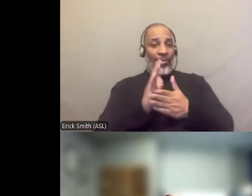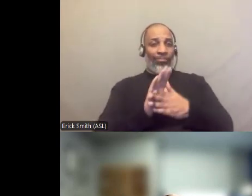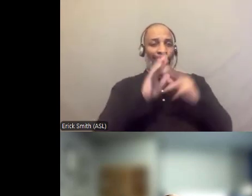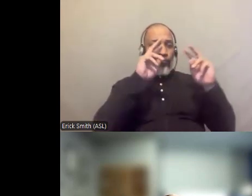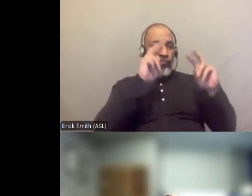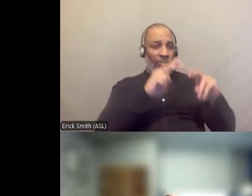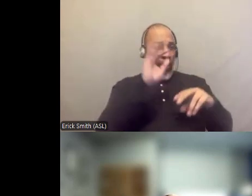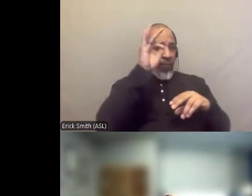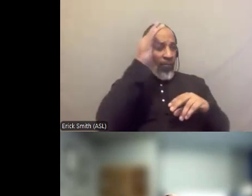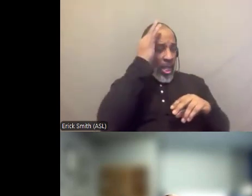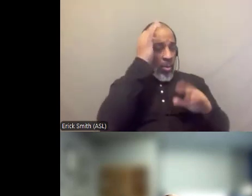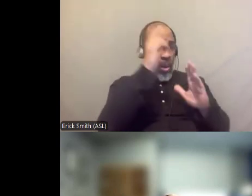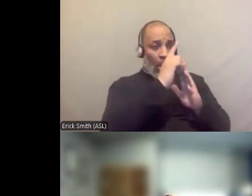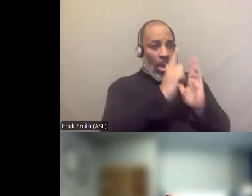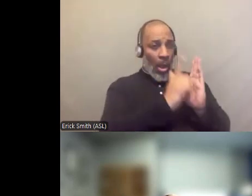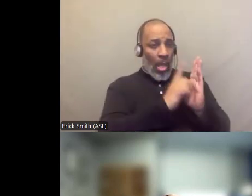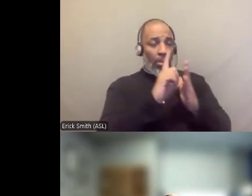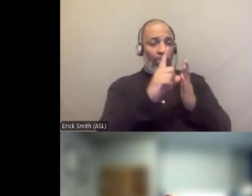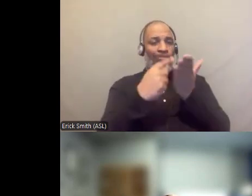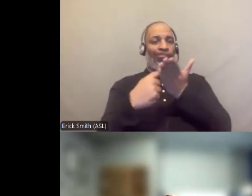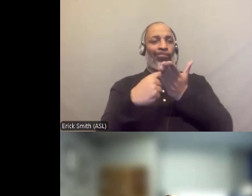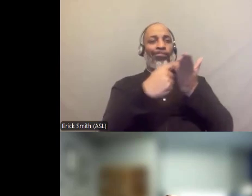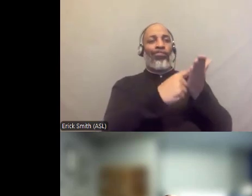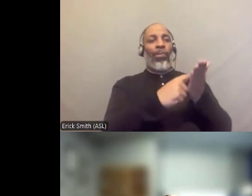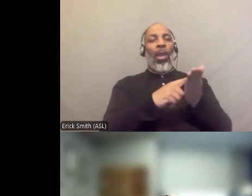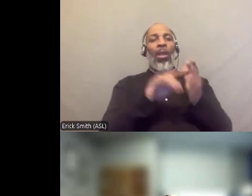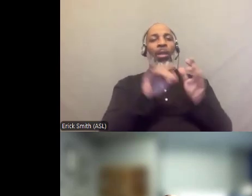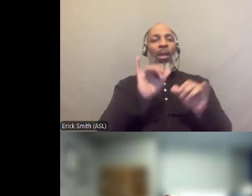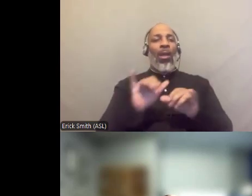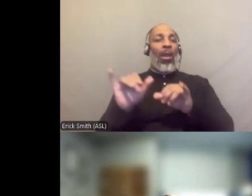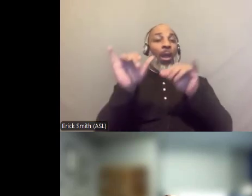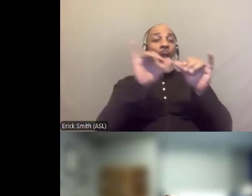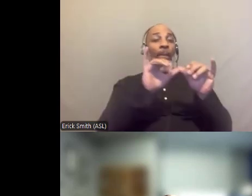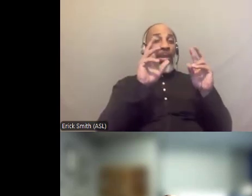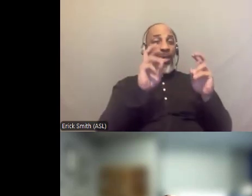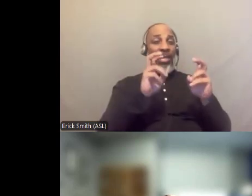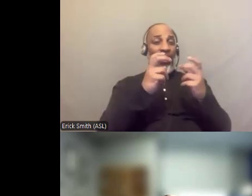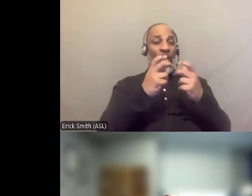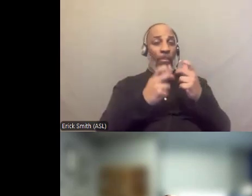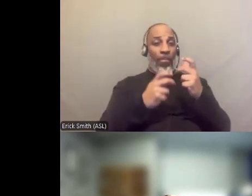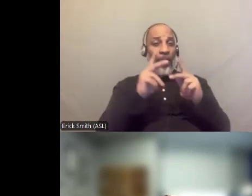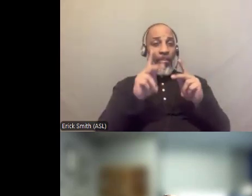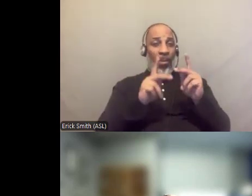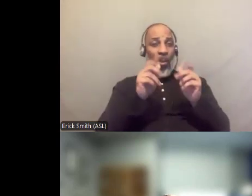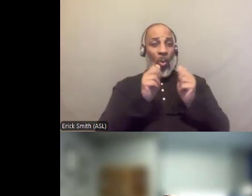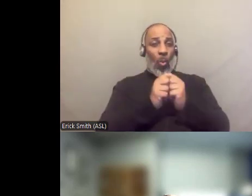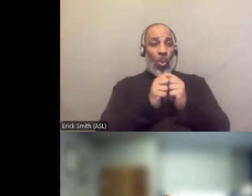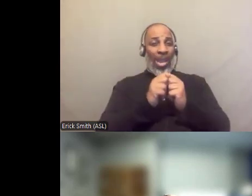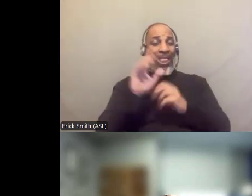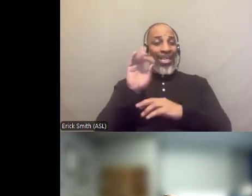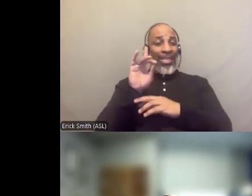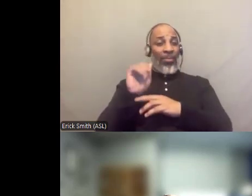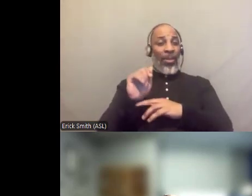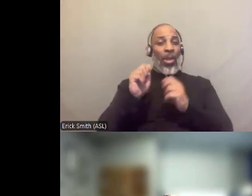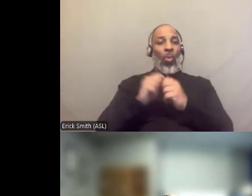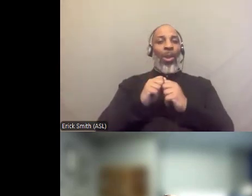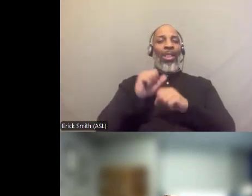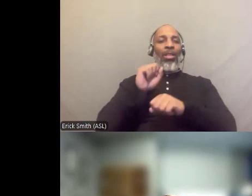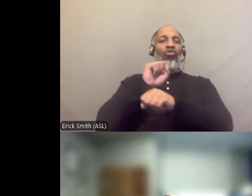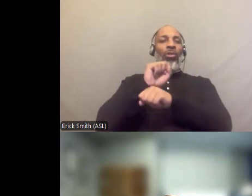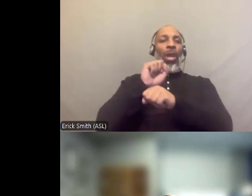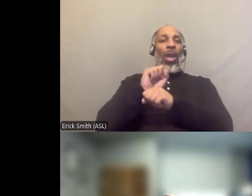law, to discuss common issues facing people with disabilities with respect to job